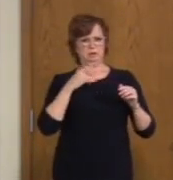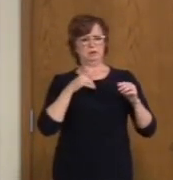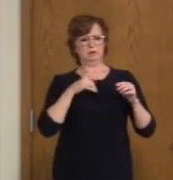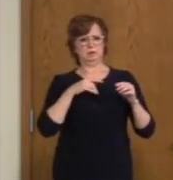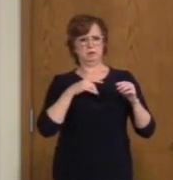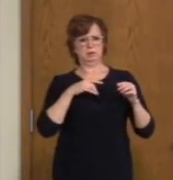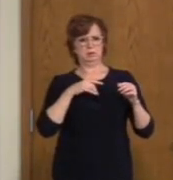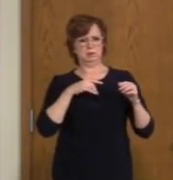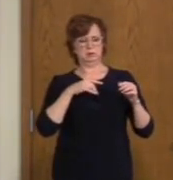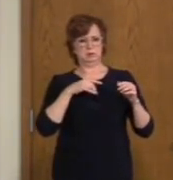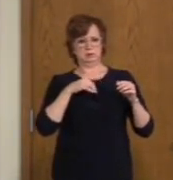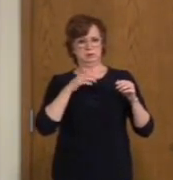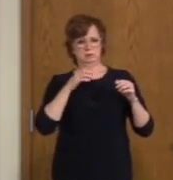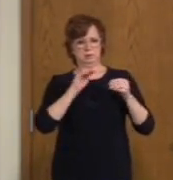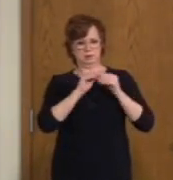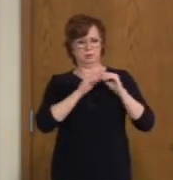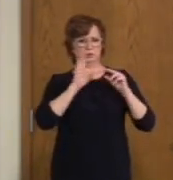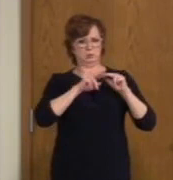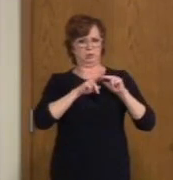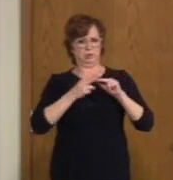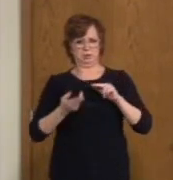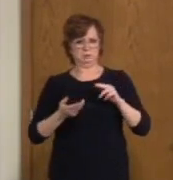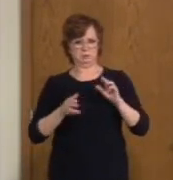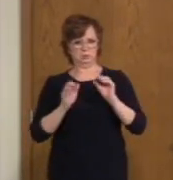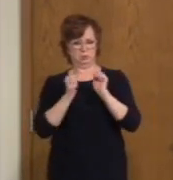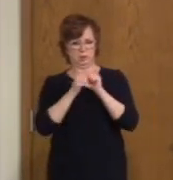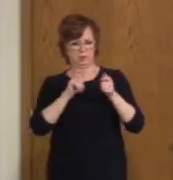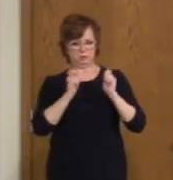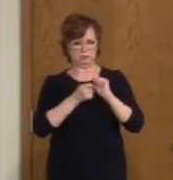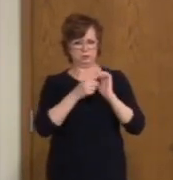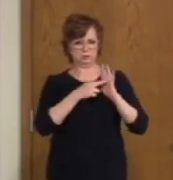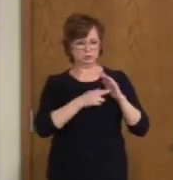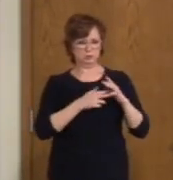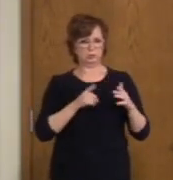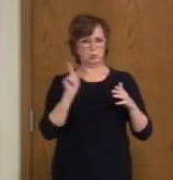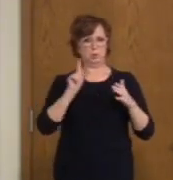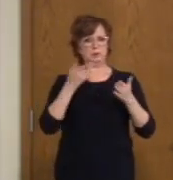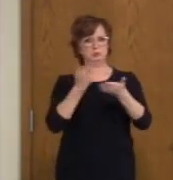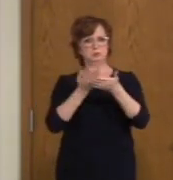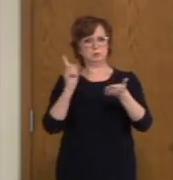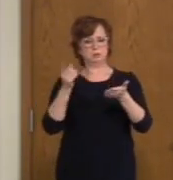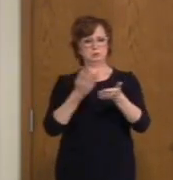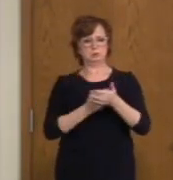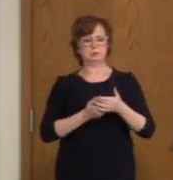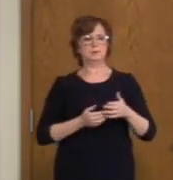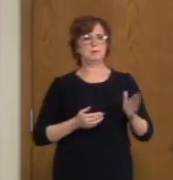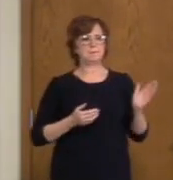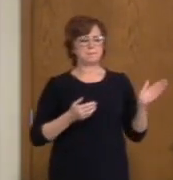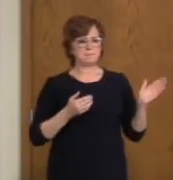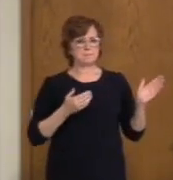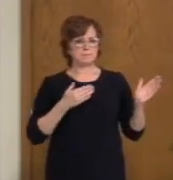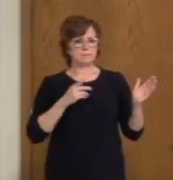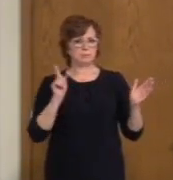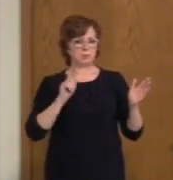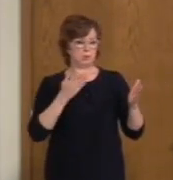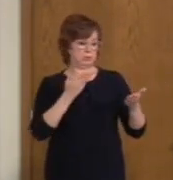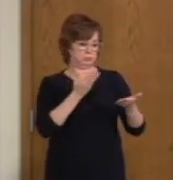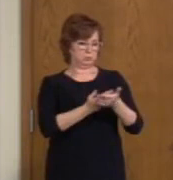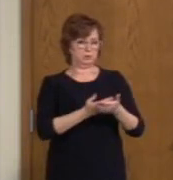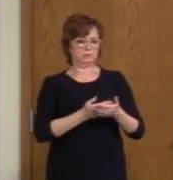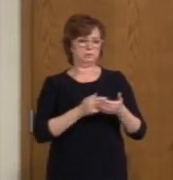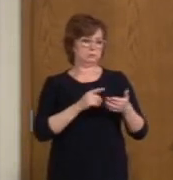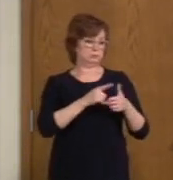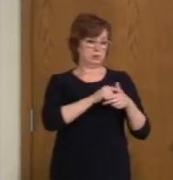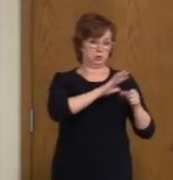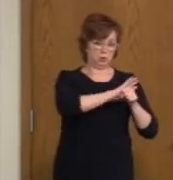you have that will work? Well, I think the thing that ultimately works with whether it's a variant